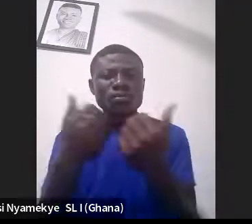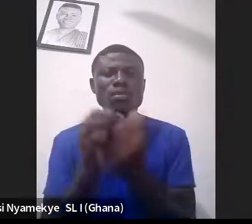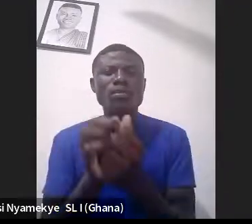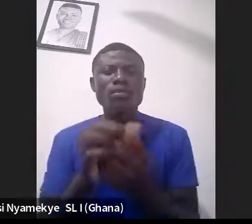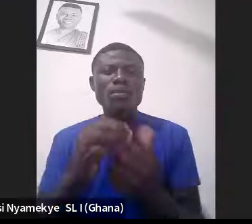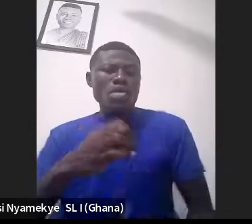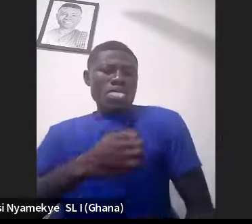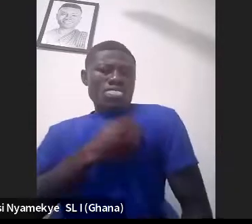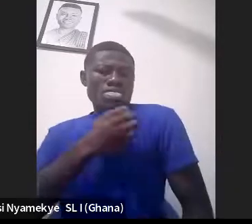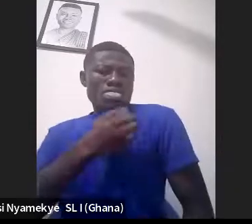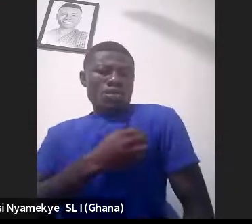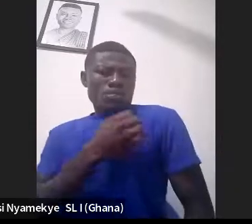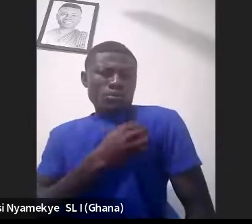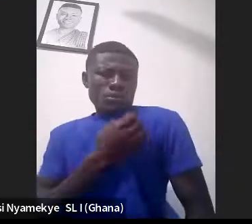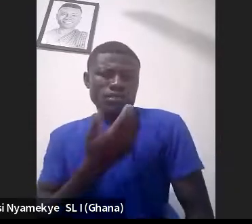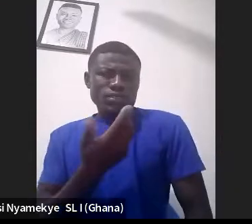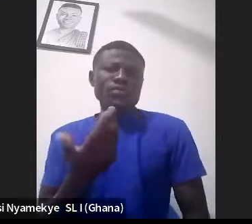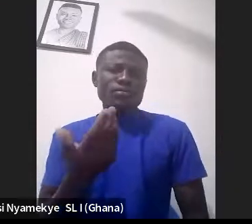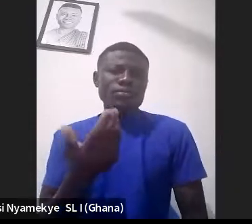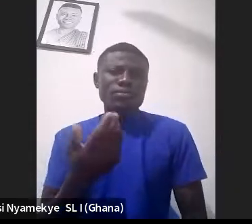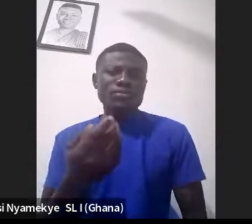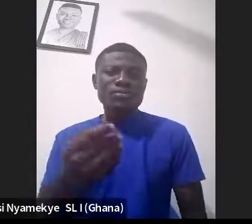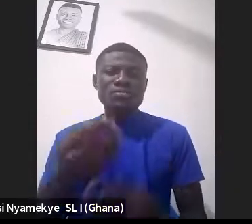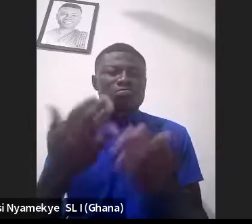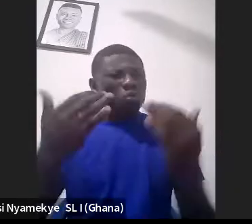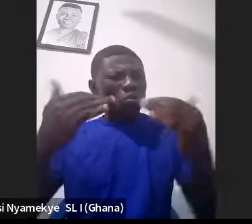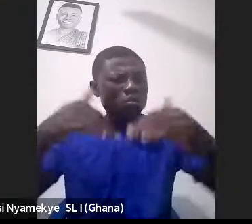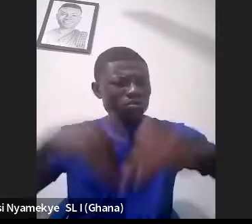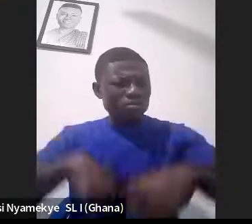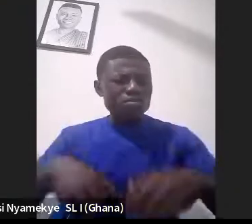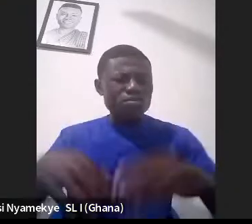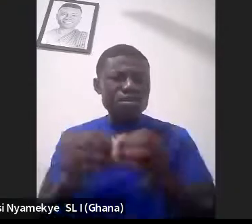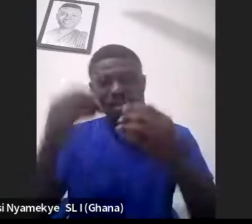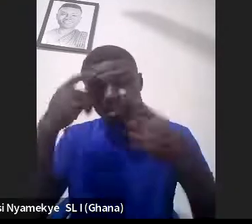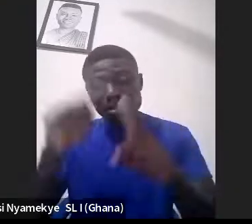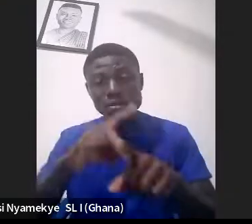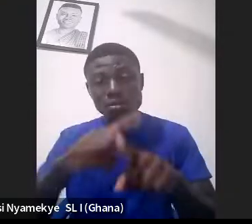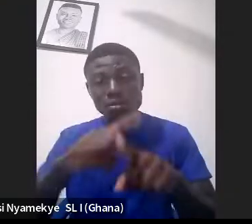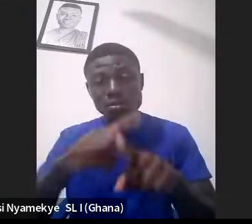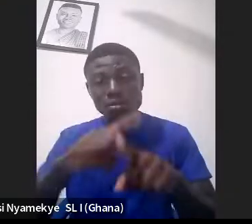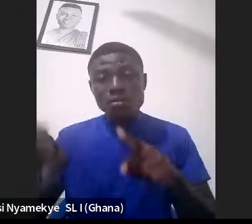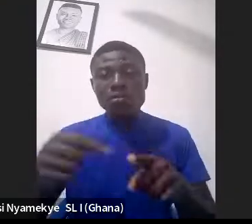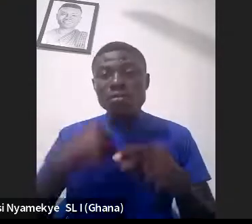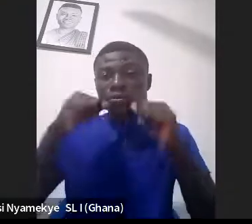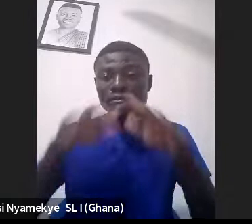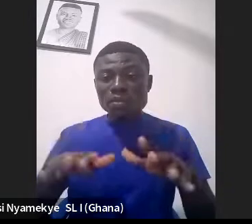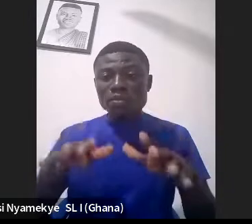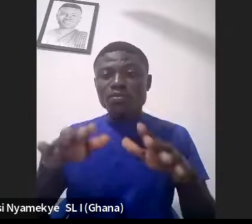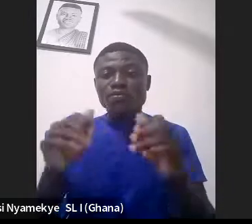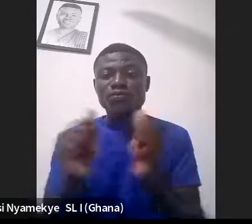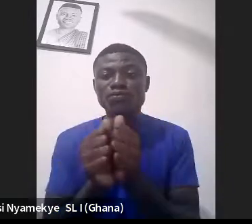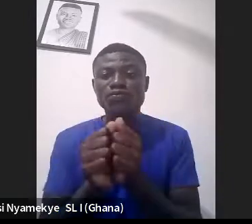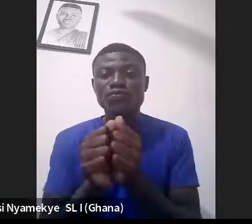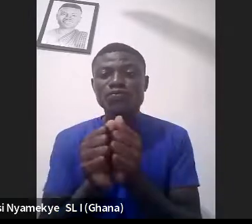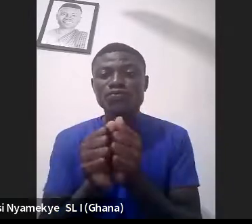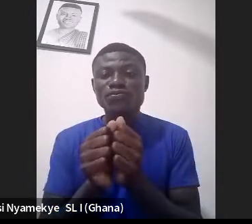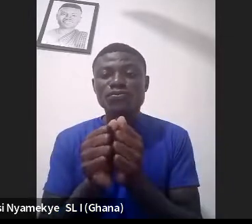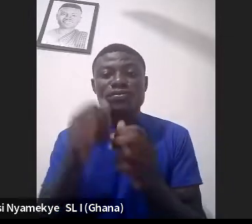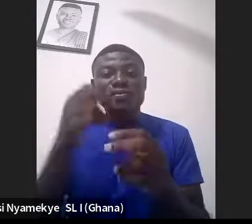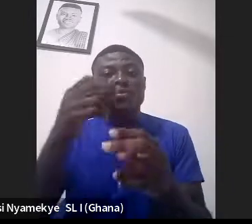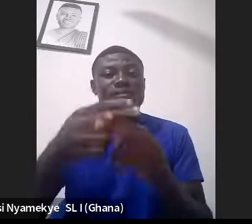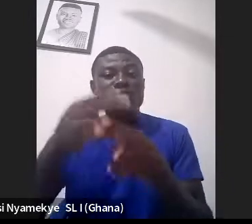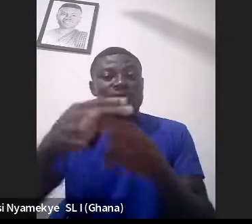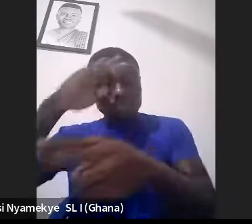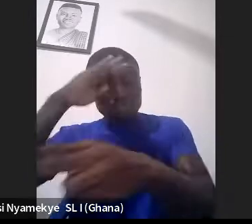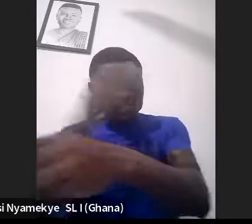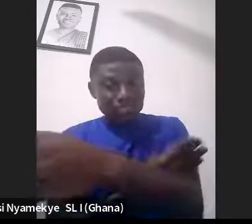emotionally draining as well. So, but I am blessed with, his name is Benjamin, and he's 12